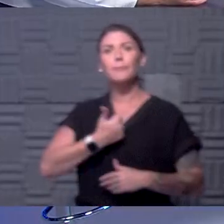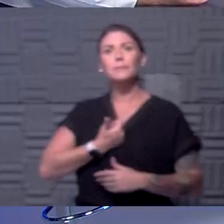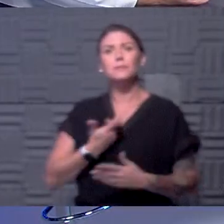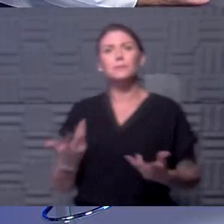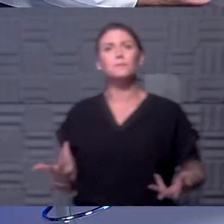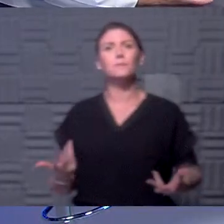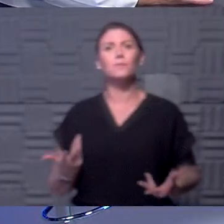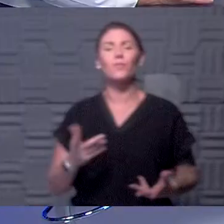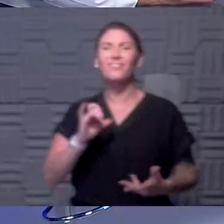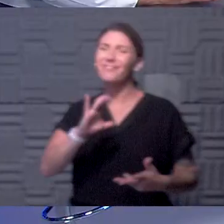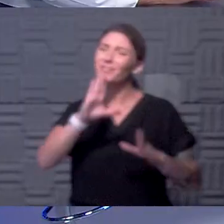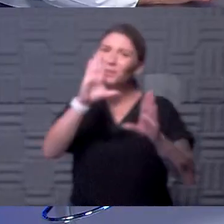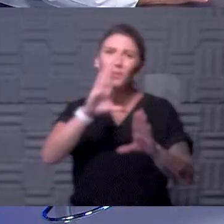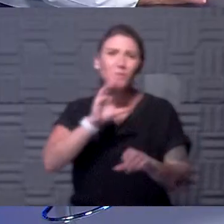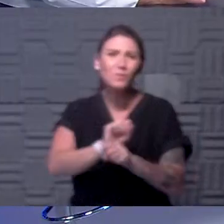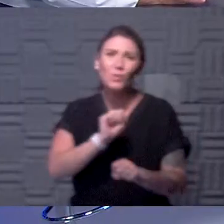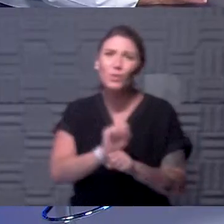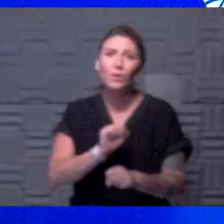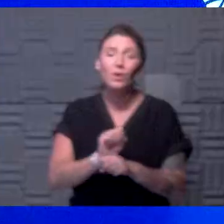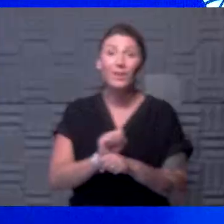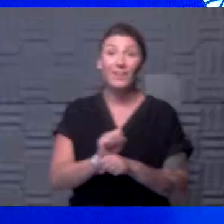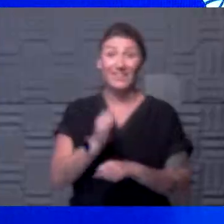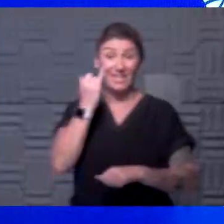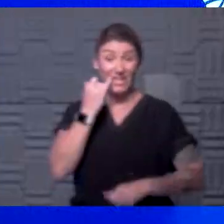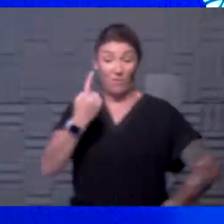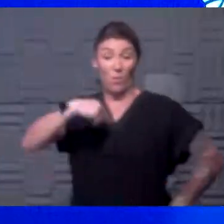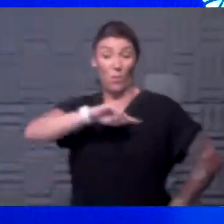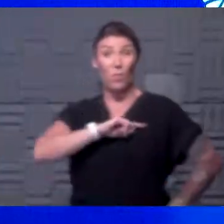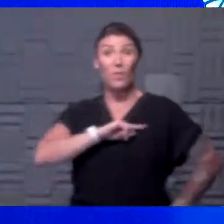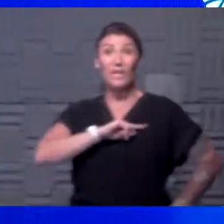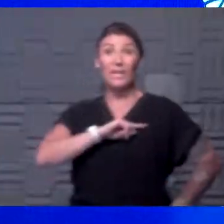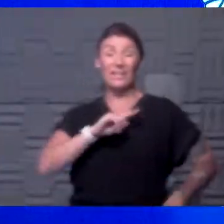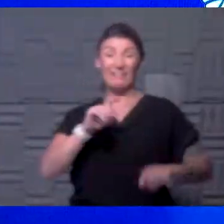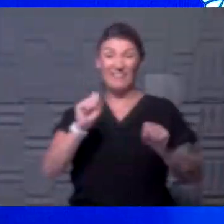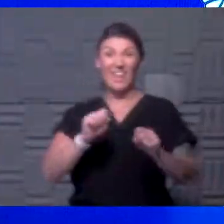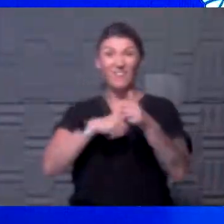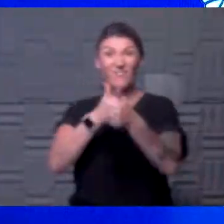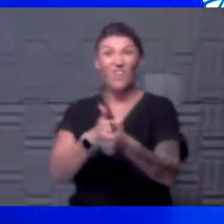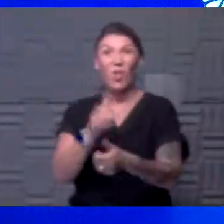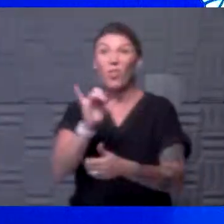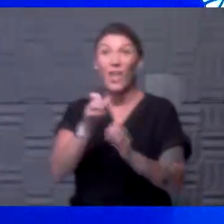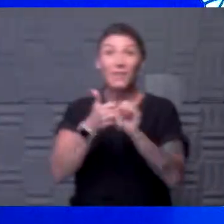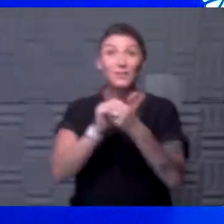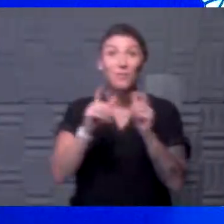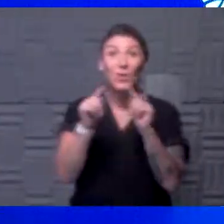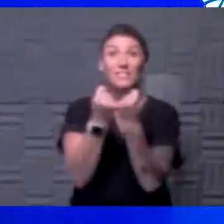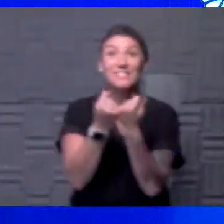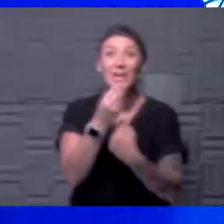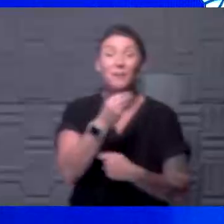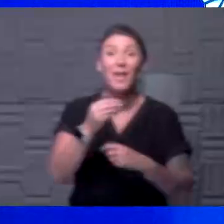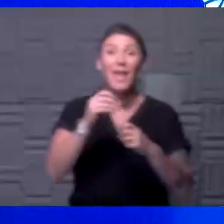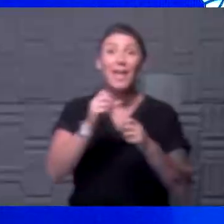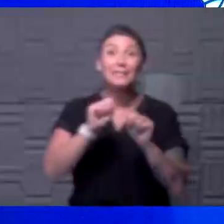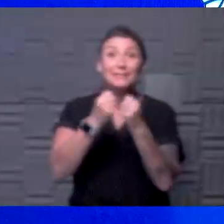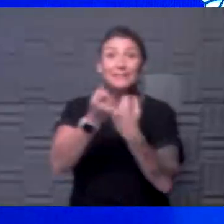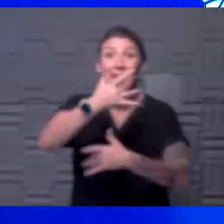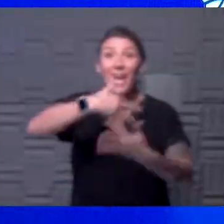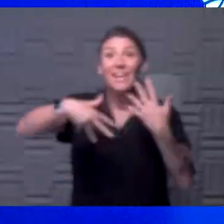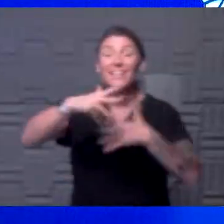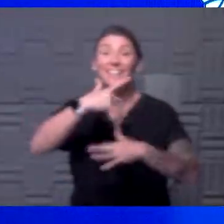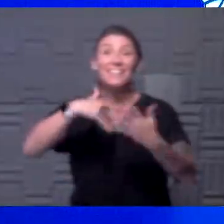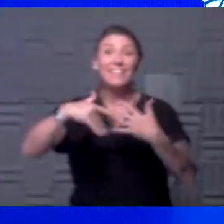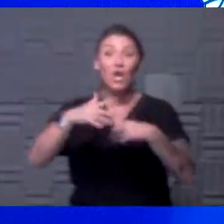think it's that. Gosh, if we could do as well as our sports teams in society, we would shut COVID